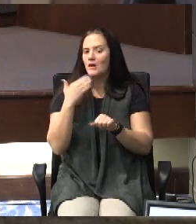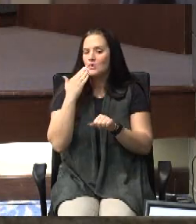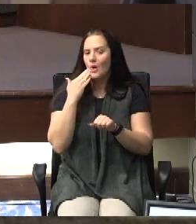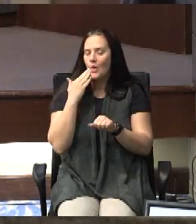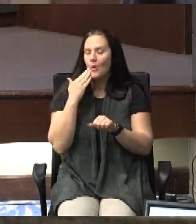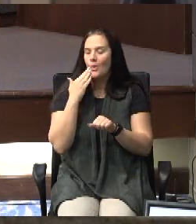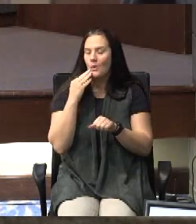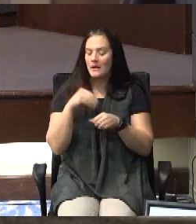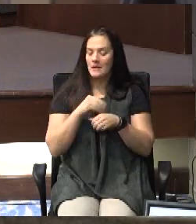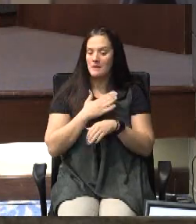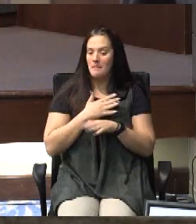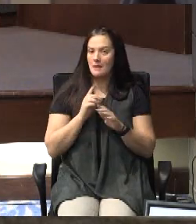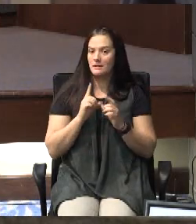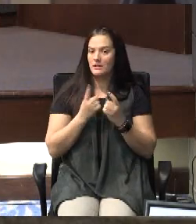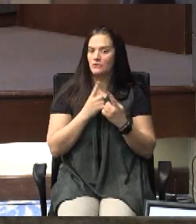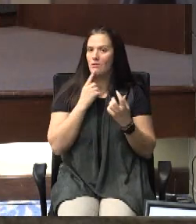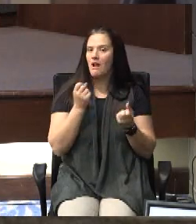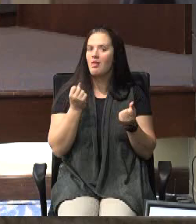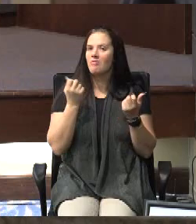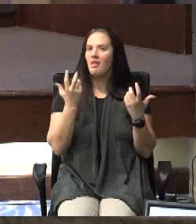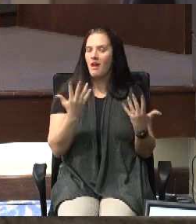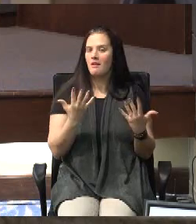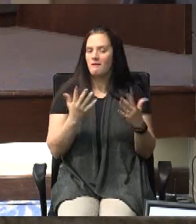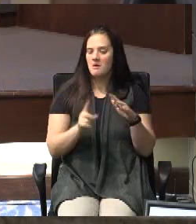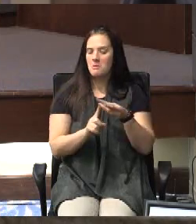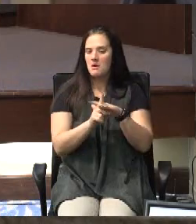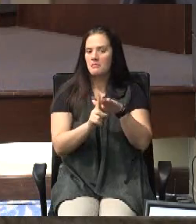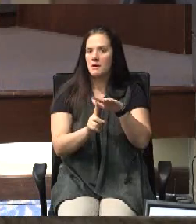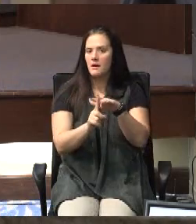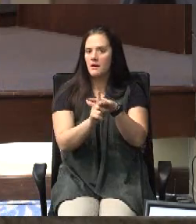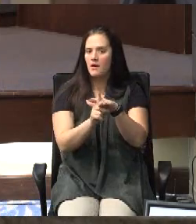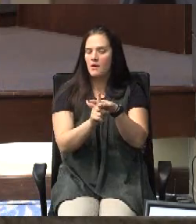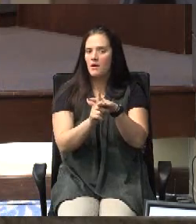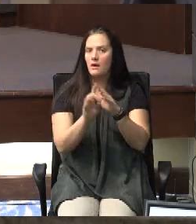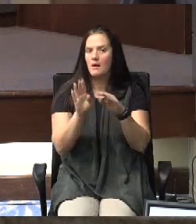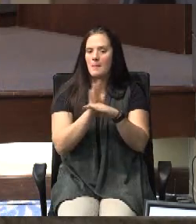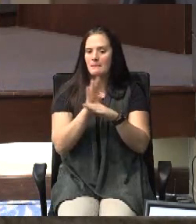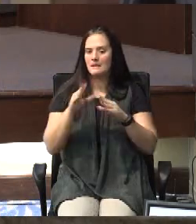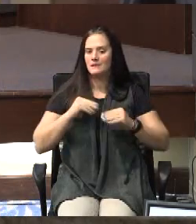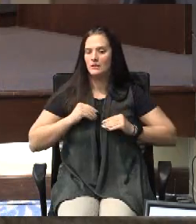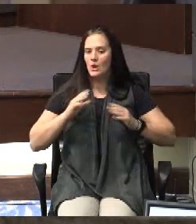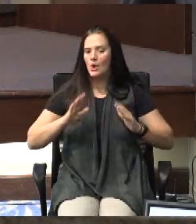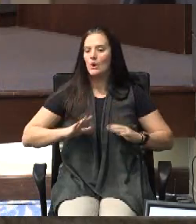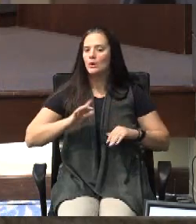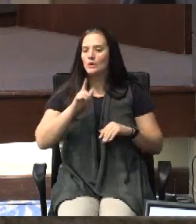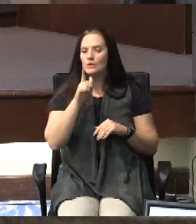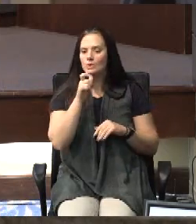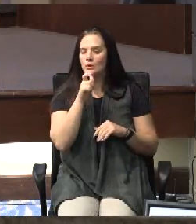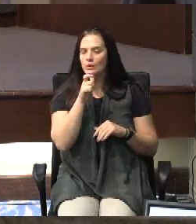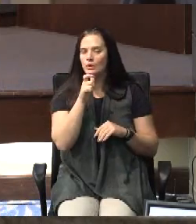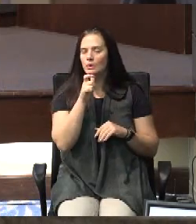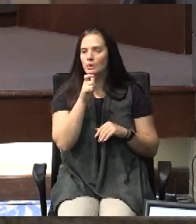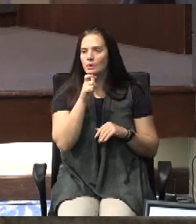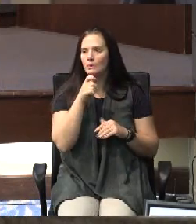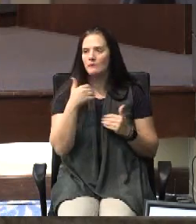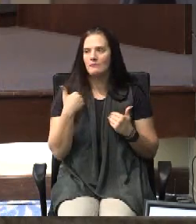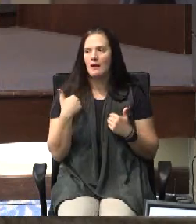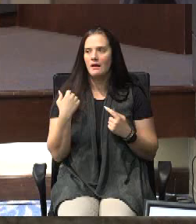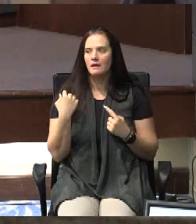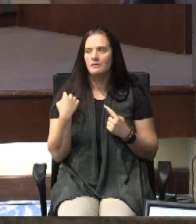know, in my district, there are a lot of emerging entrepreneurs and business owners who, you know, have